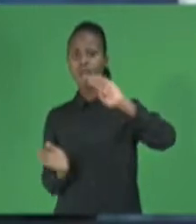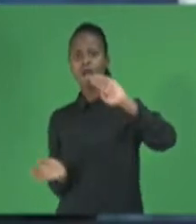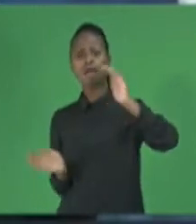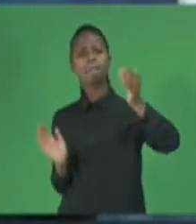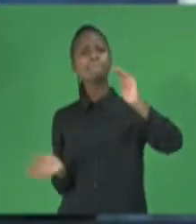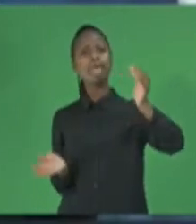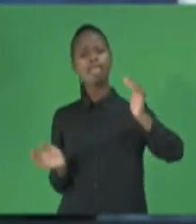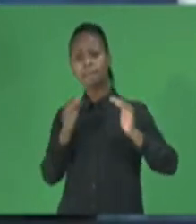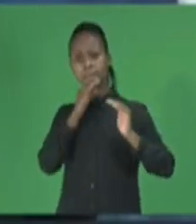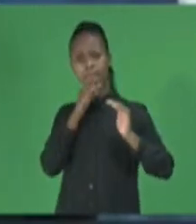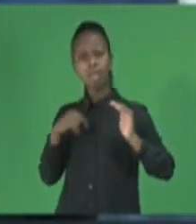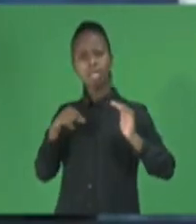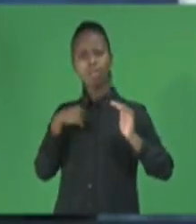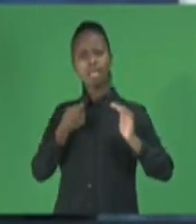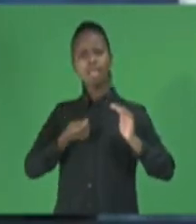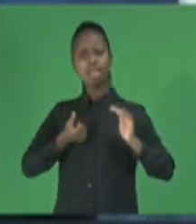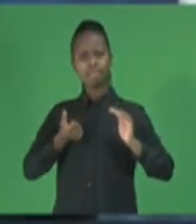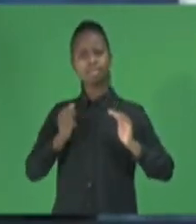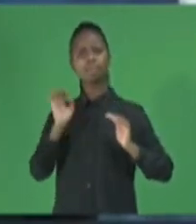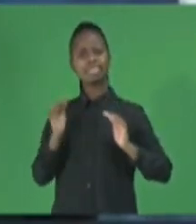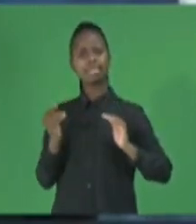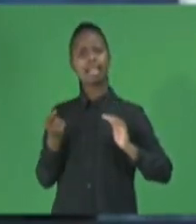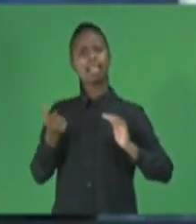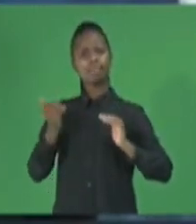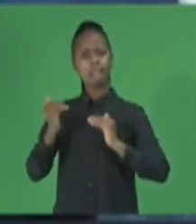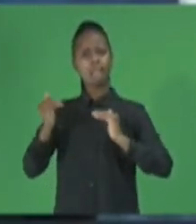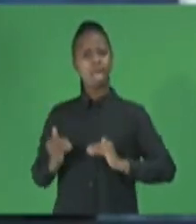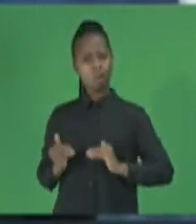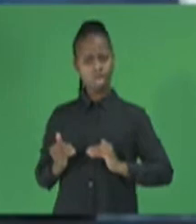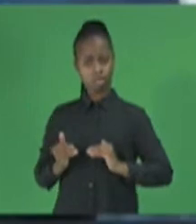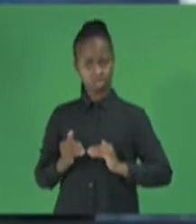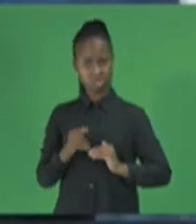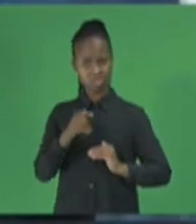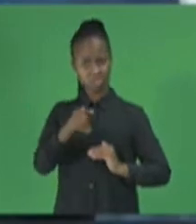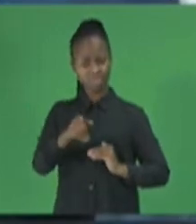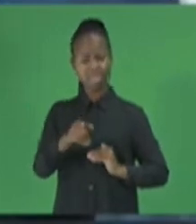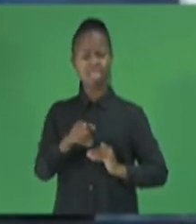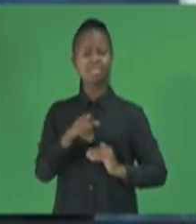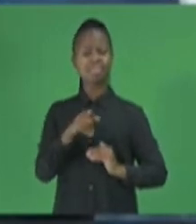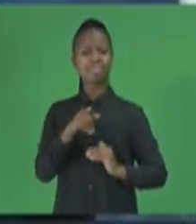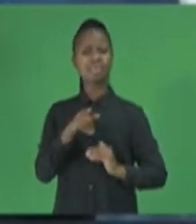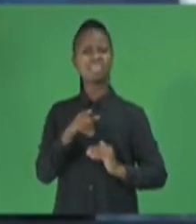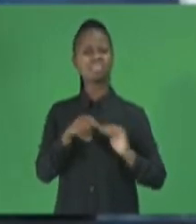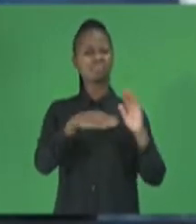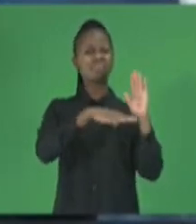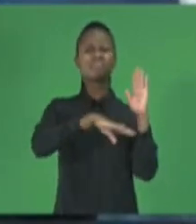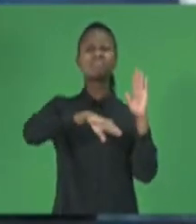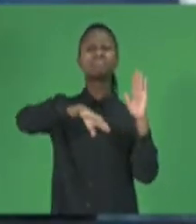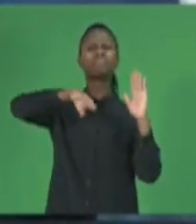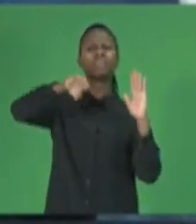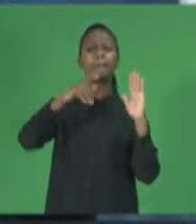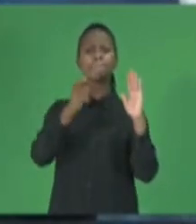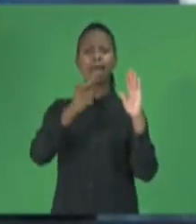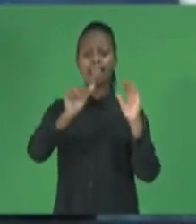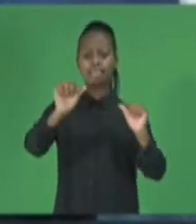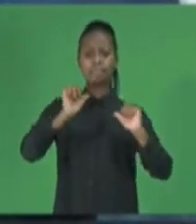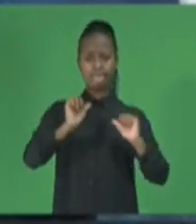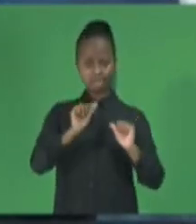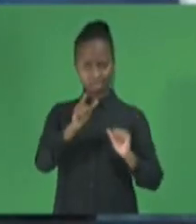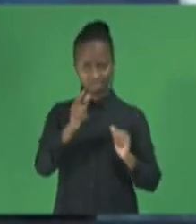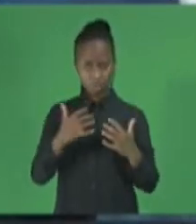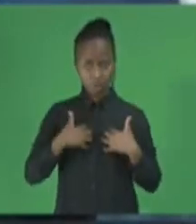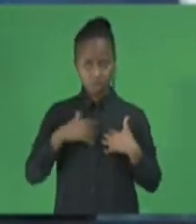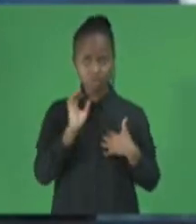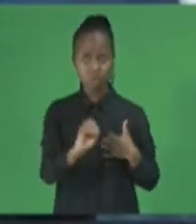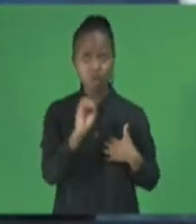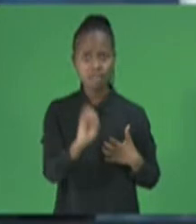MPC? Equally, are you worried about the still steep yield curve? Last question, can